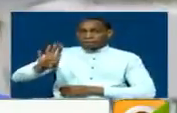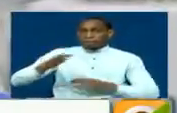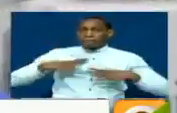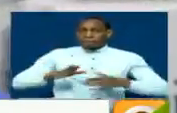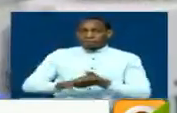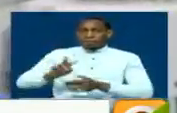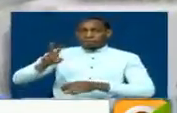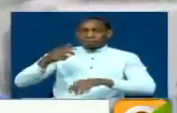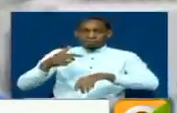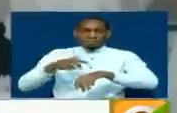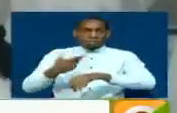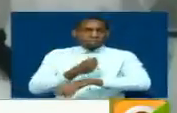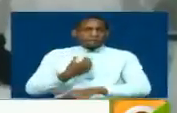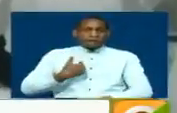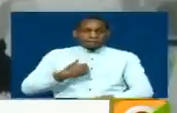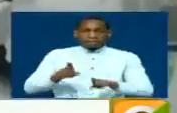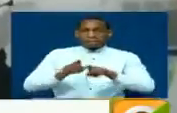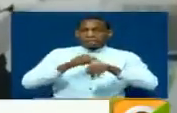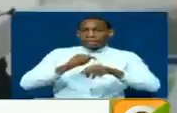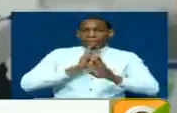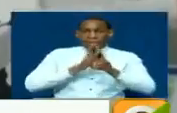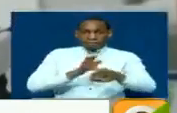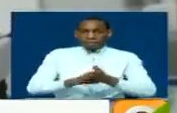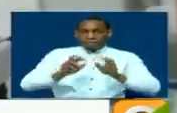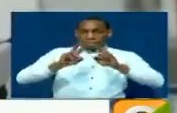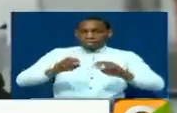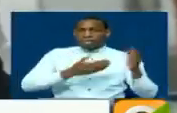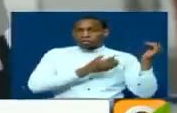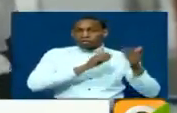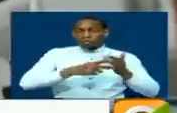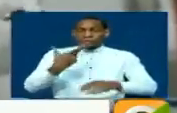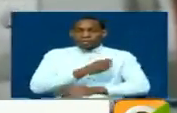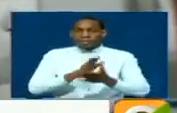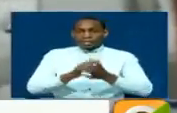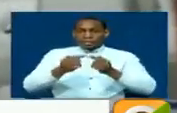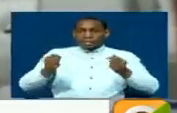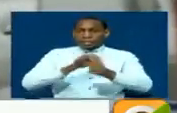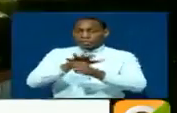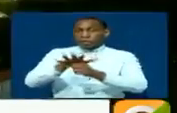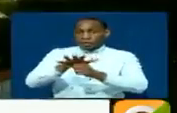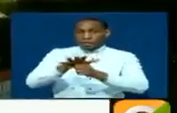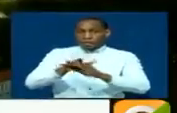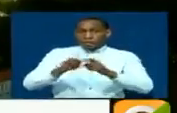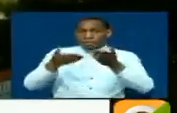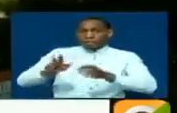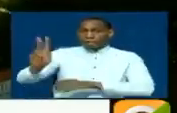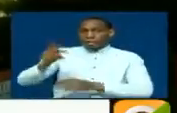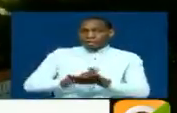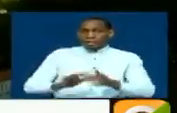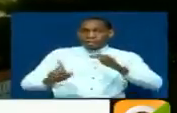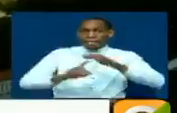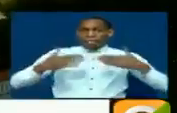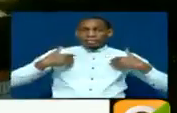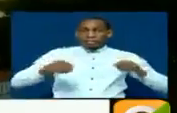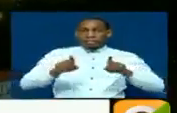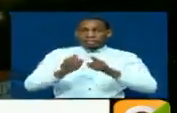971,504 who received two jabs in that time frame. The researchers are banking their hope on vaccination against COVID-19. Here in Kenya, the